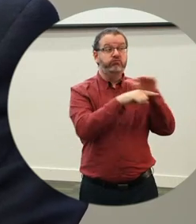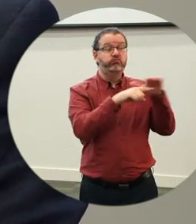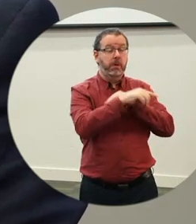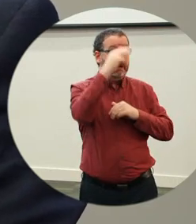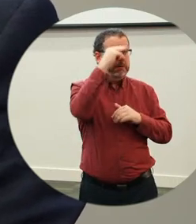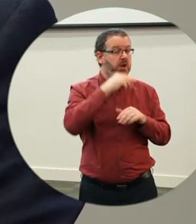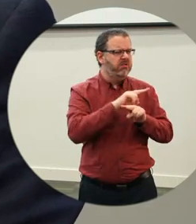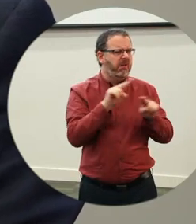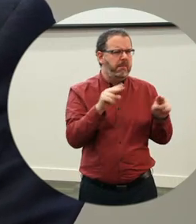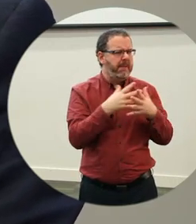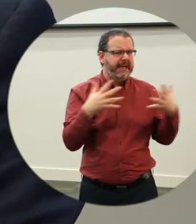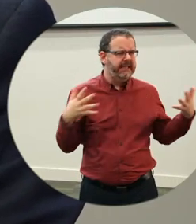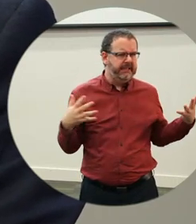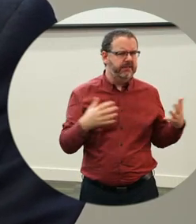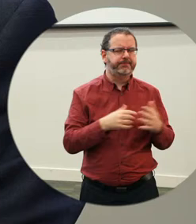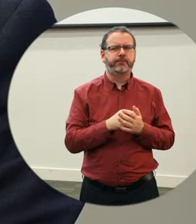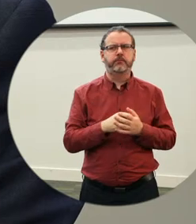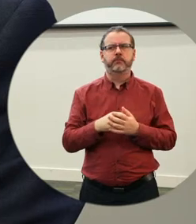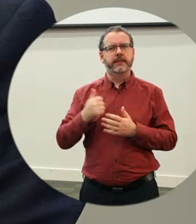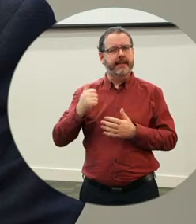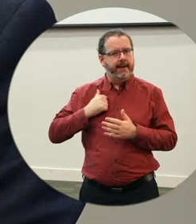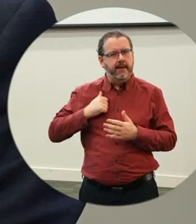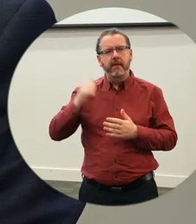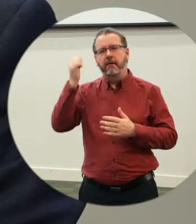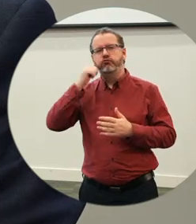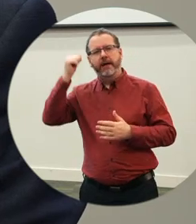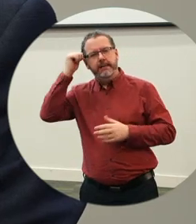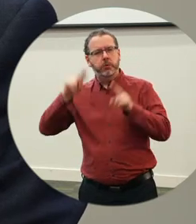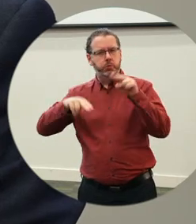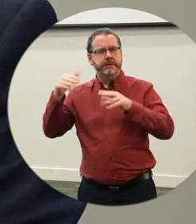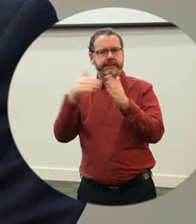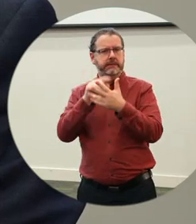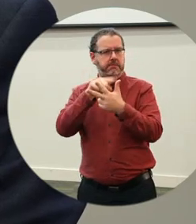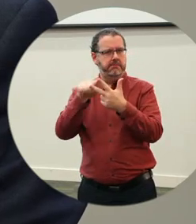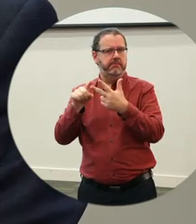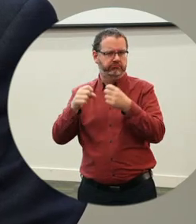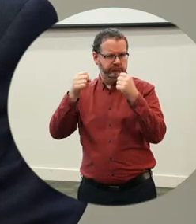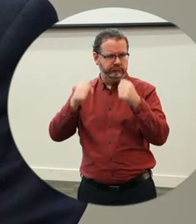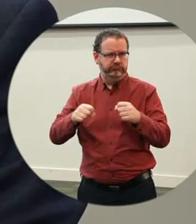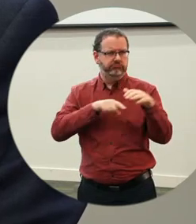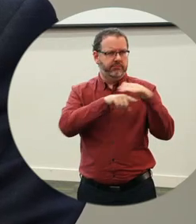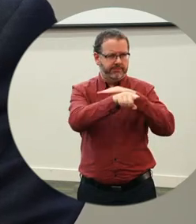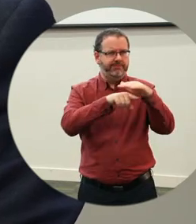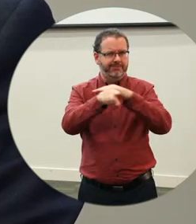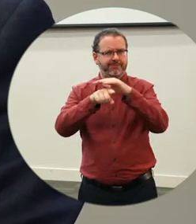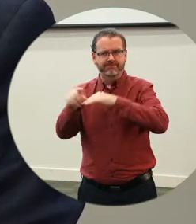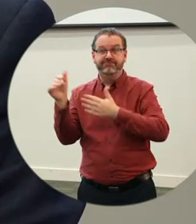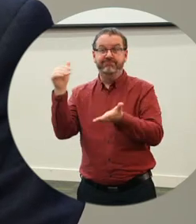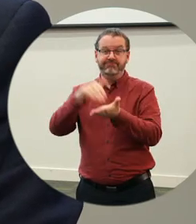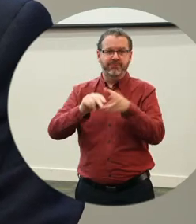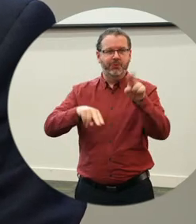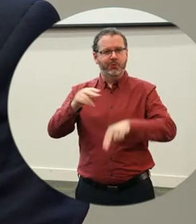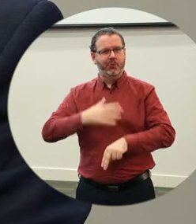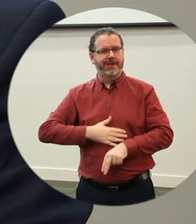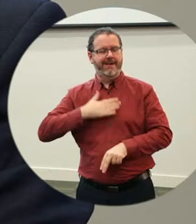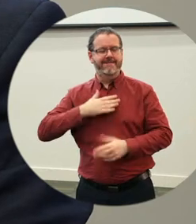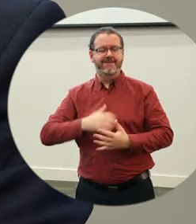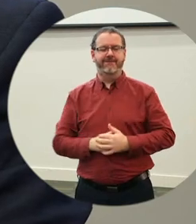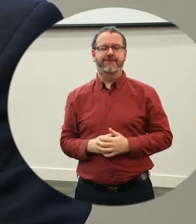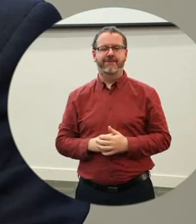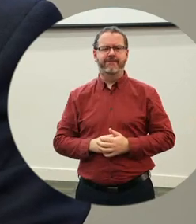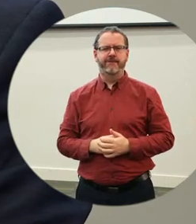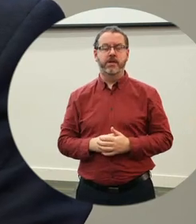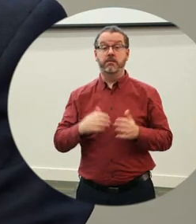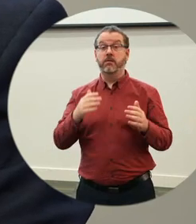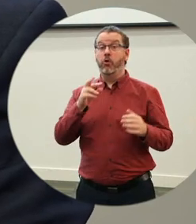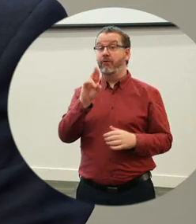Zealand was where they went, and they made new lives there. A very small number of RSC